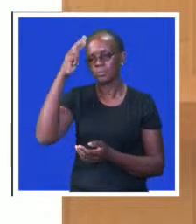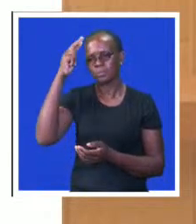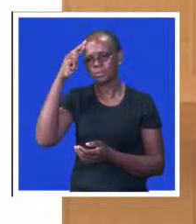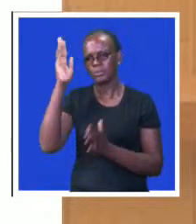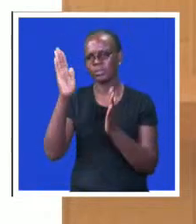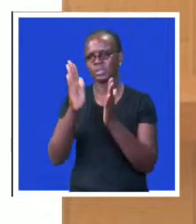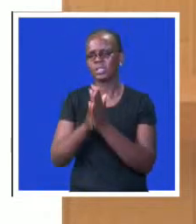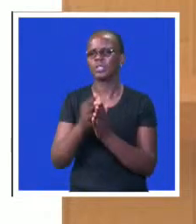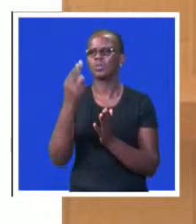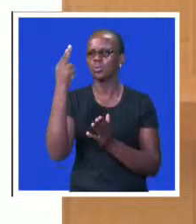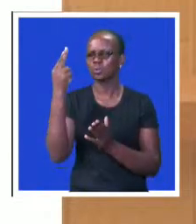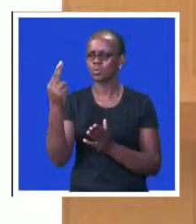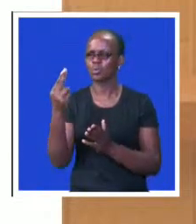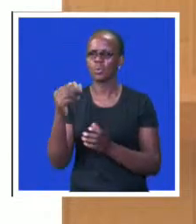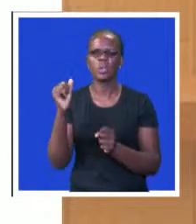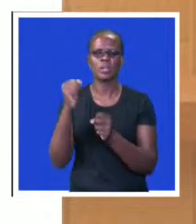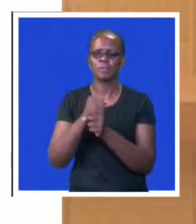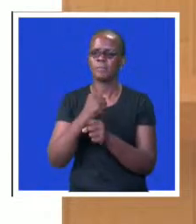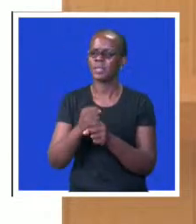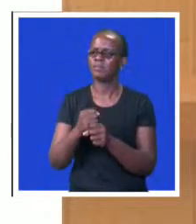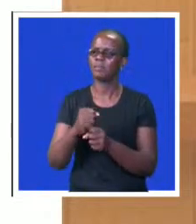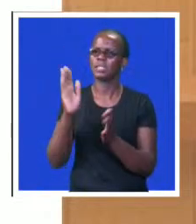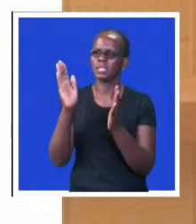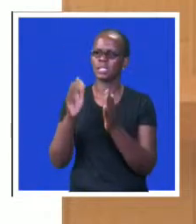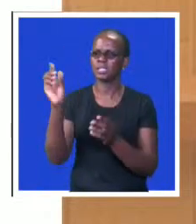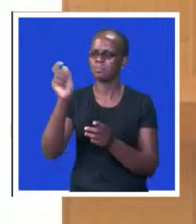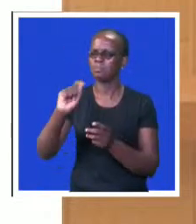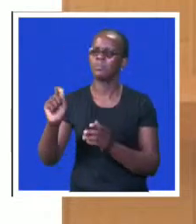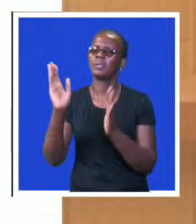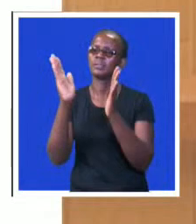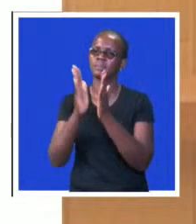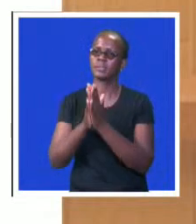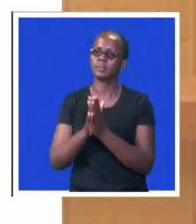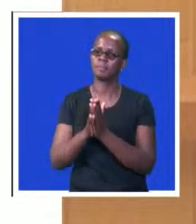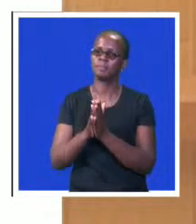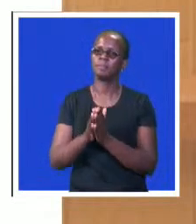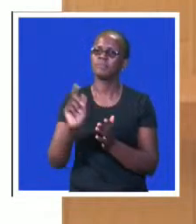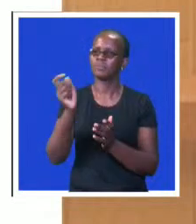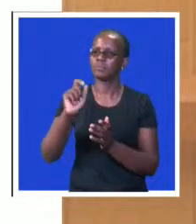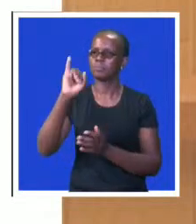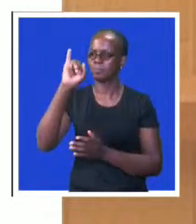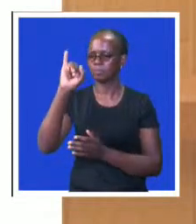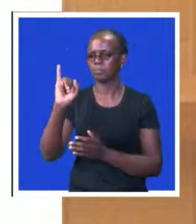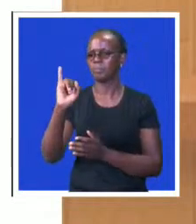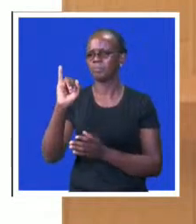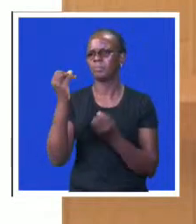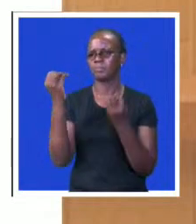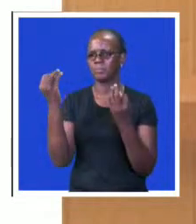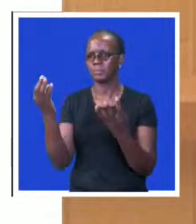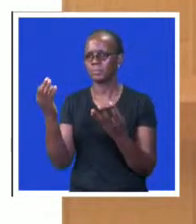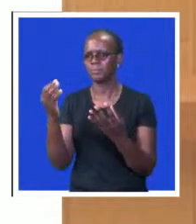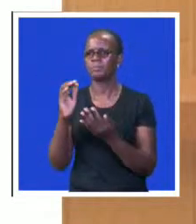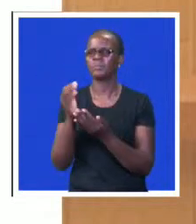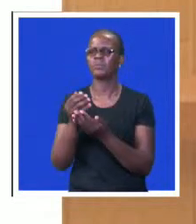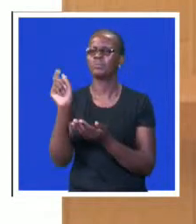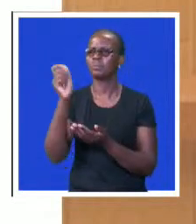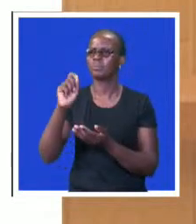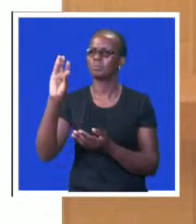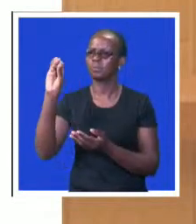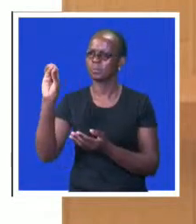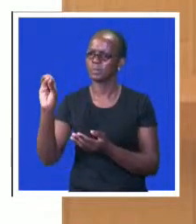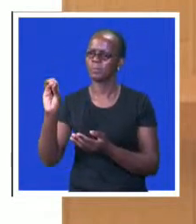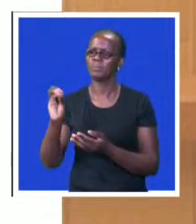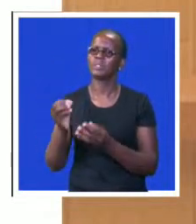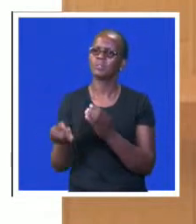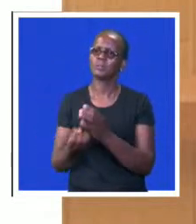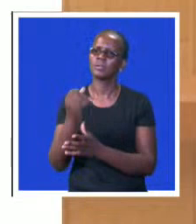number. So we cannot put 10 here. We need to put one number. So we are going to put the 0 and carry the